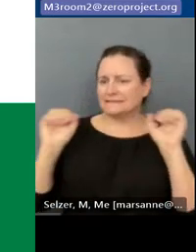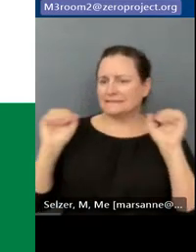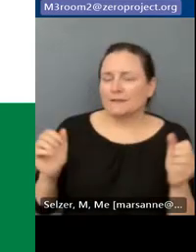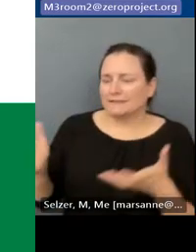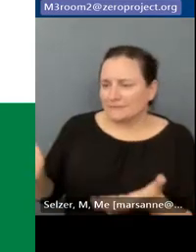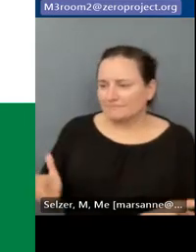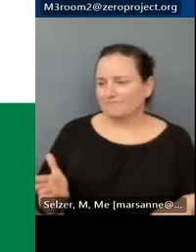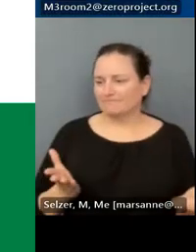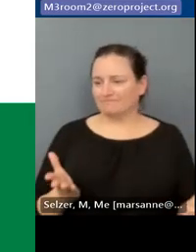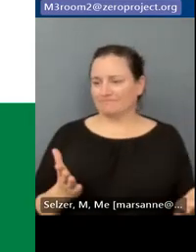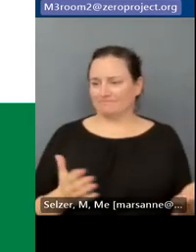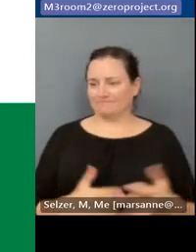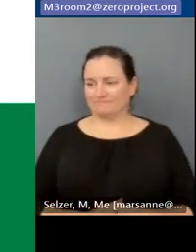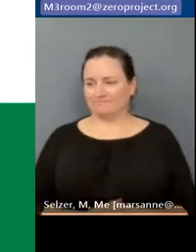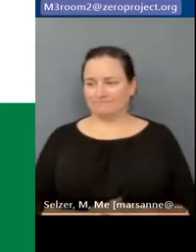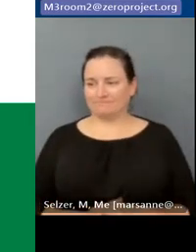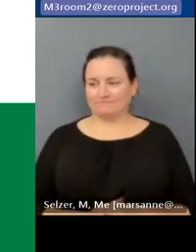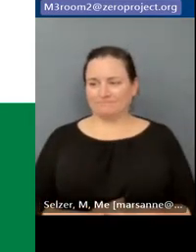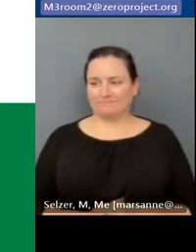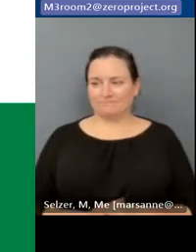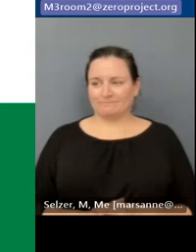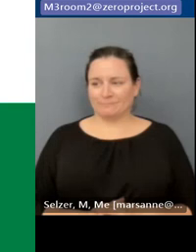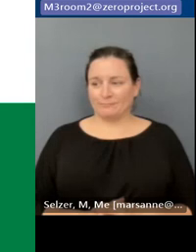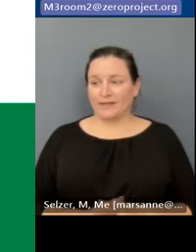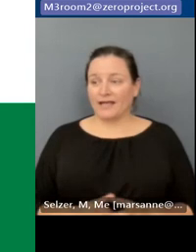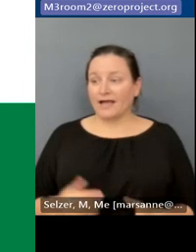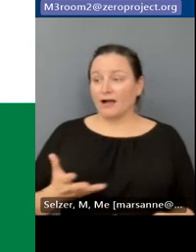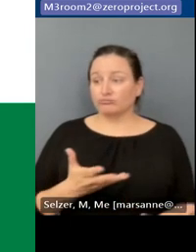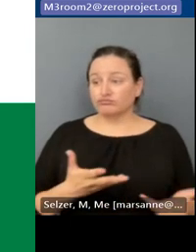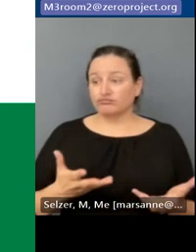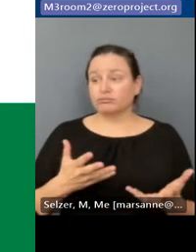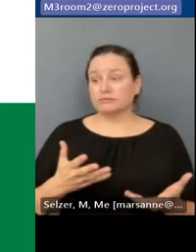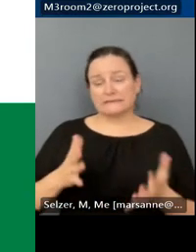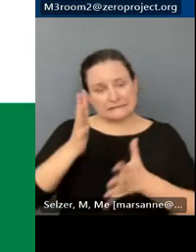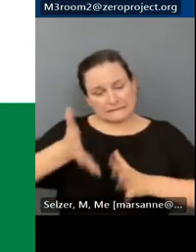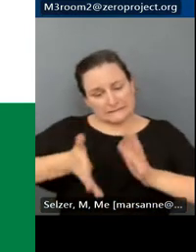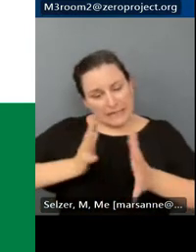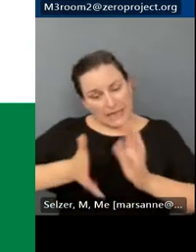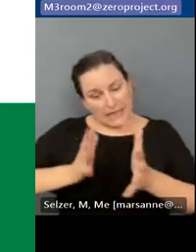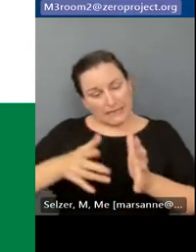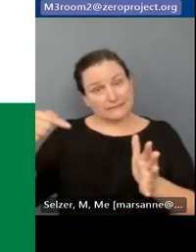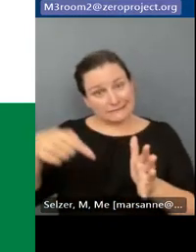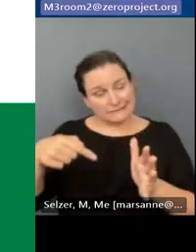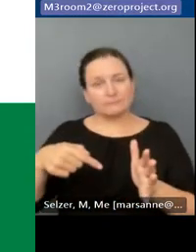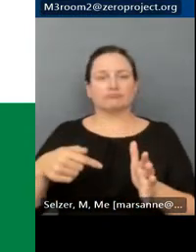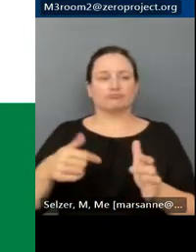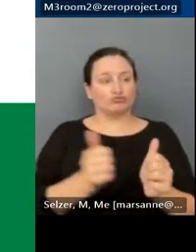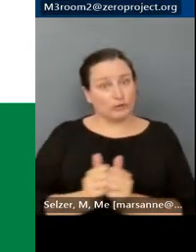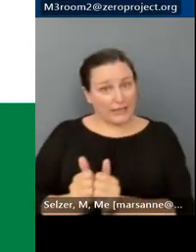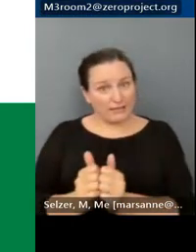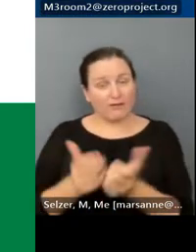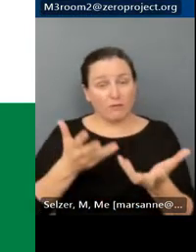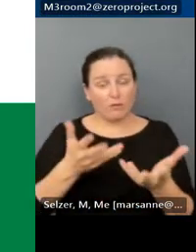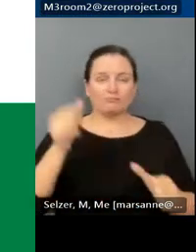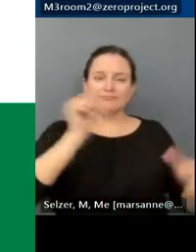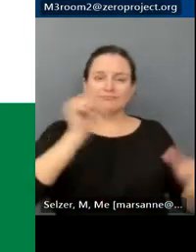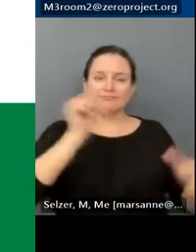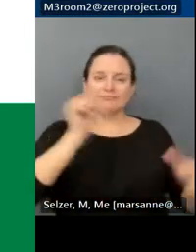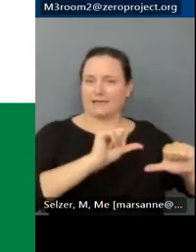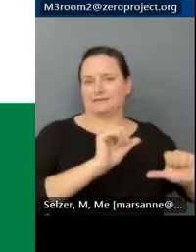sign together, and let us sign together for science. Thank you.